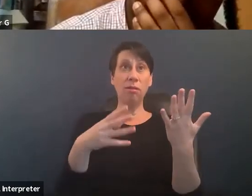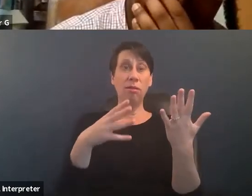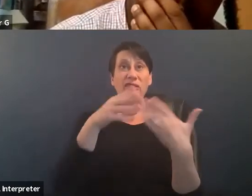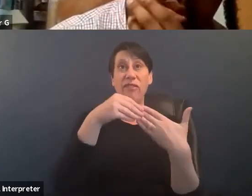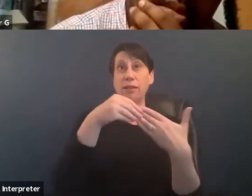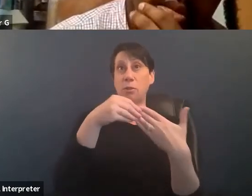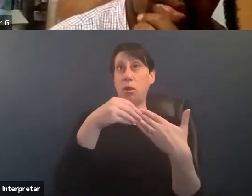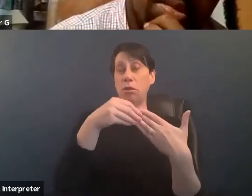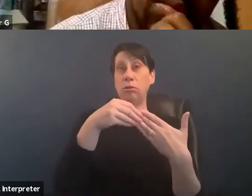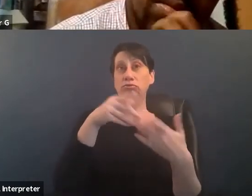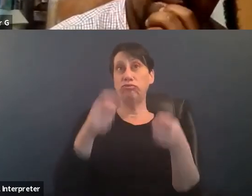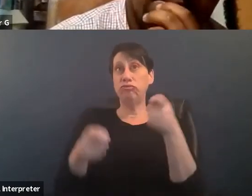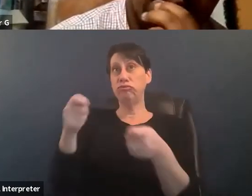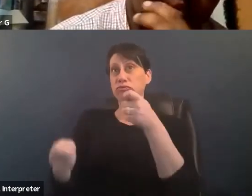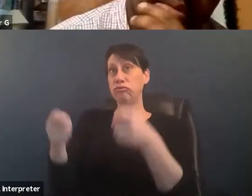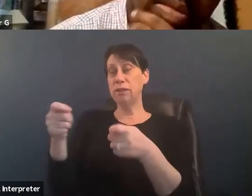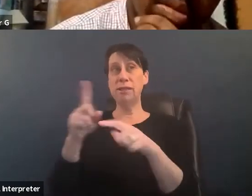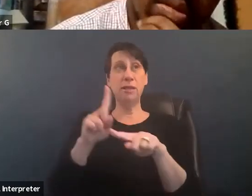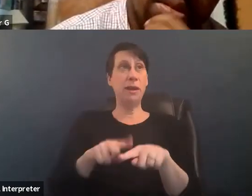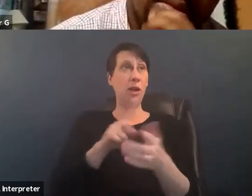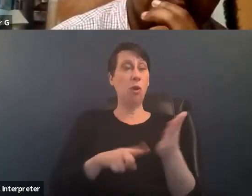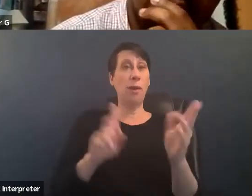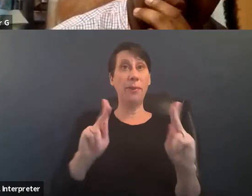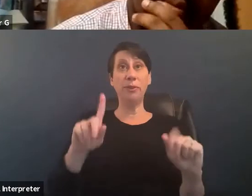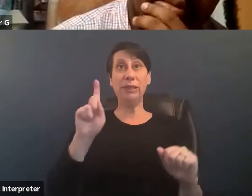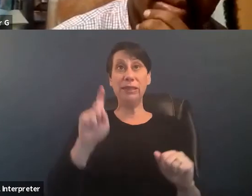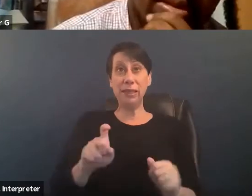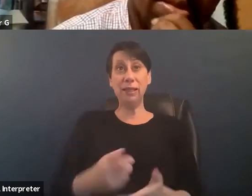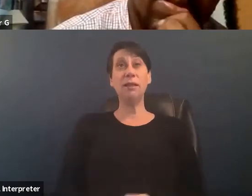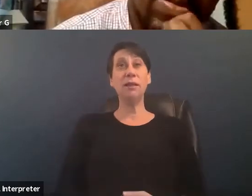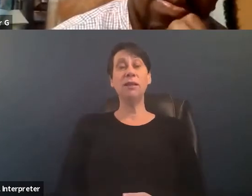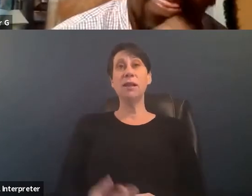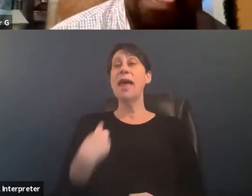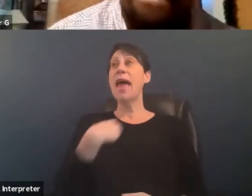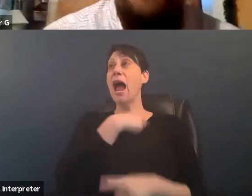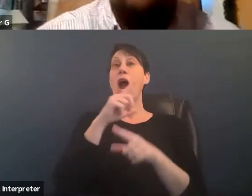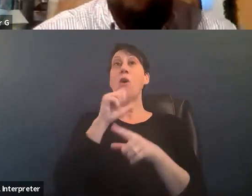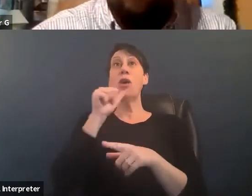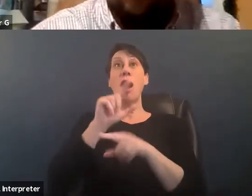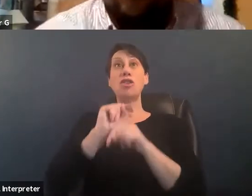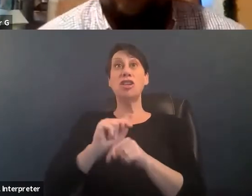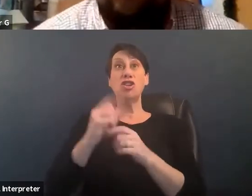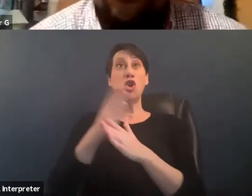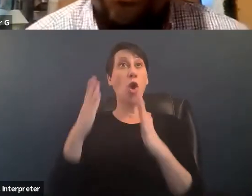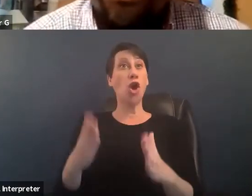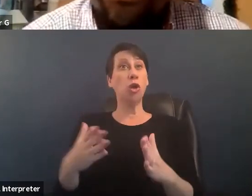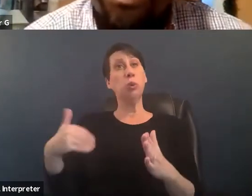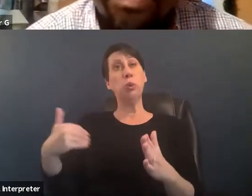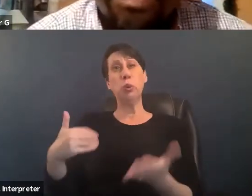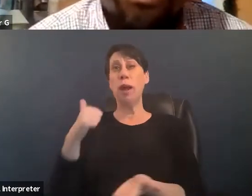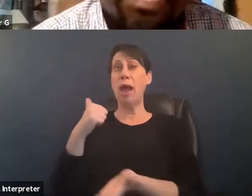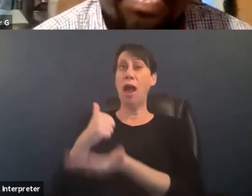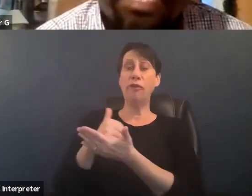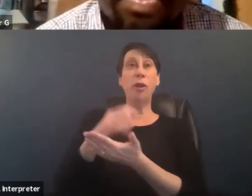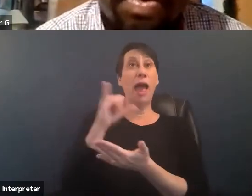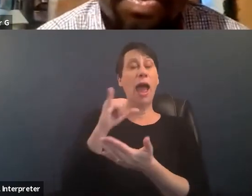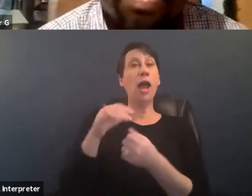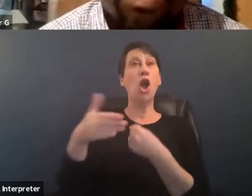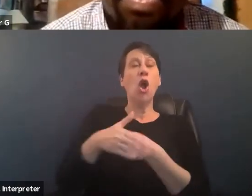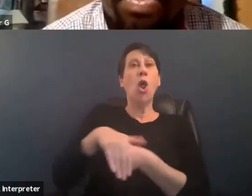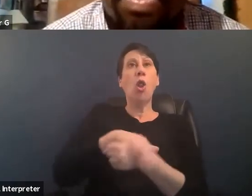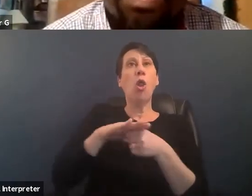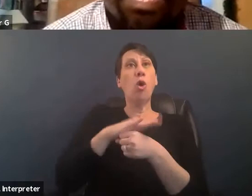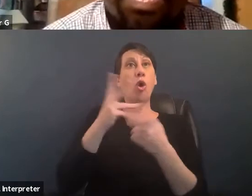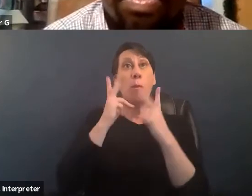our non-traditional partners have really been very helpful for us, even like the local barbershops. We did